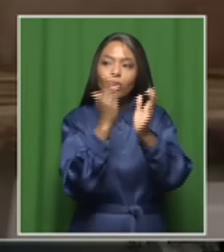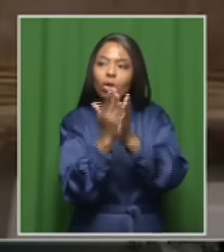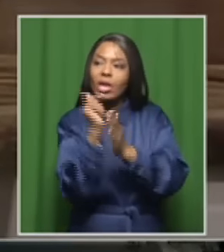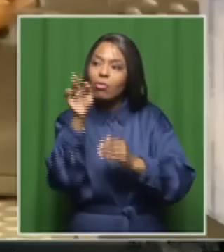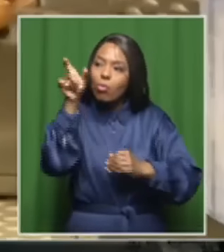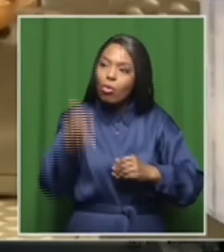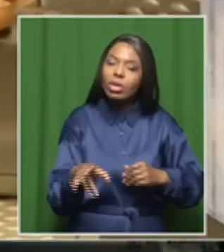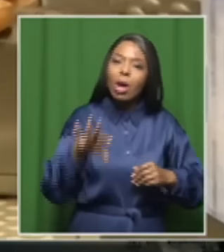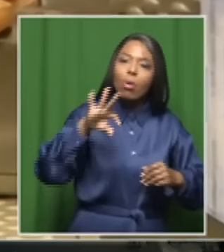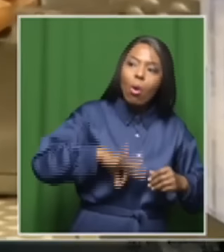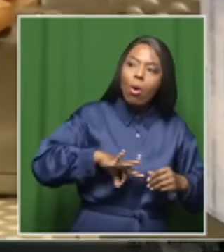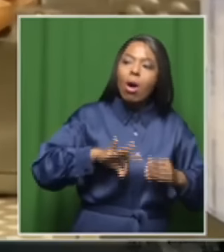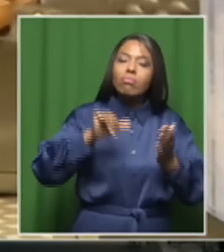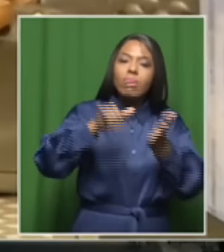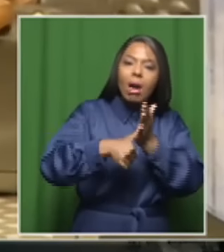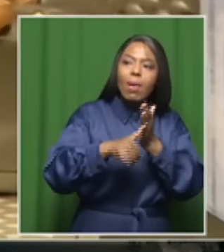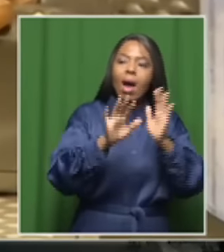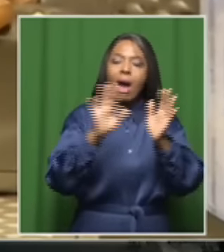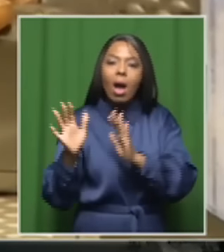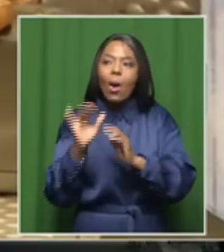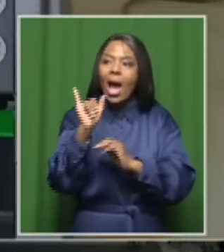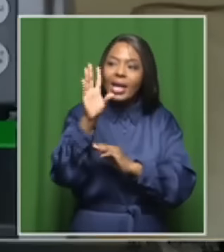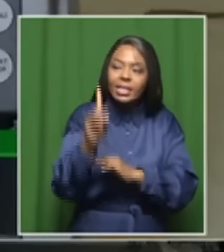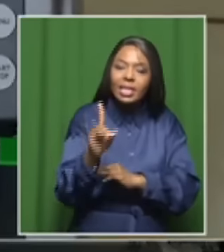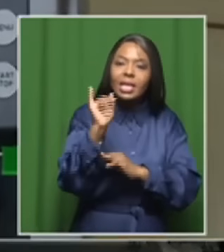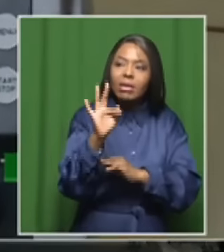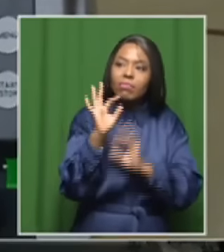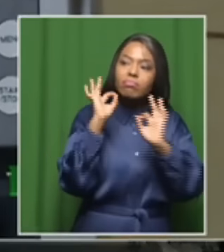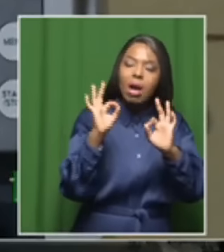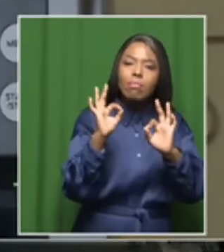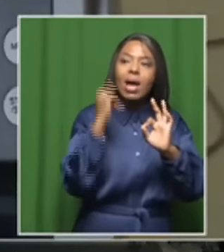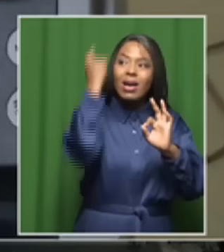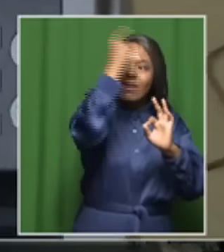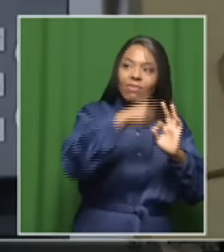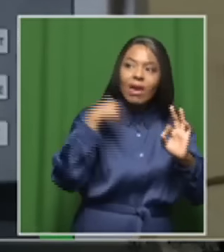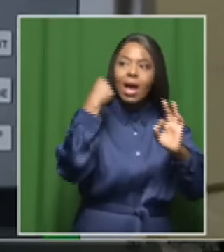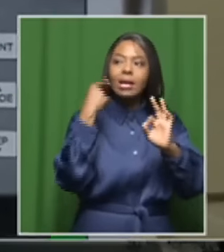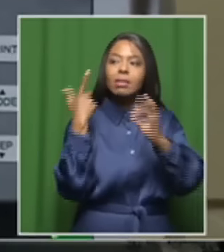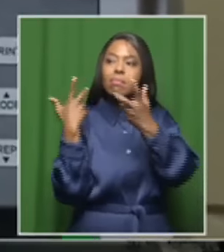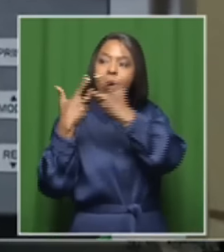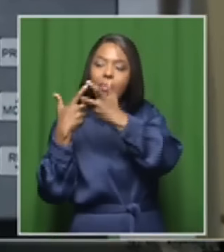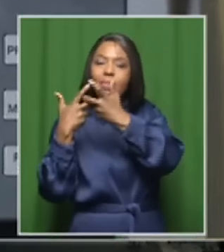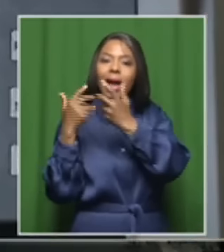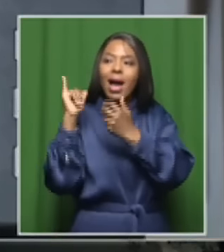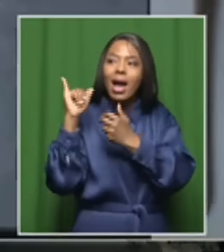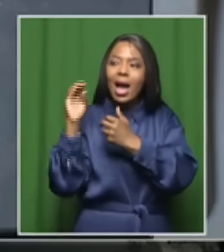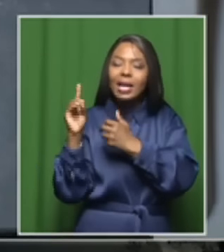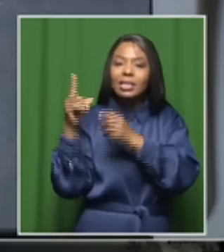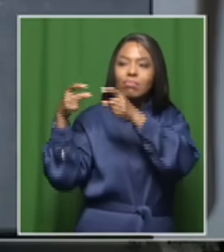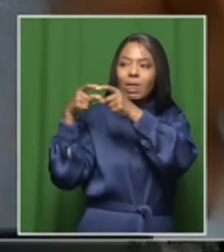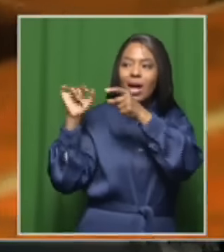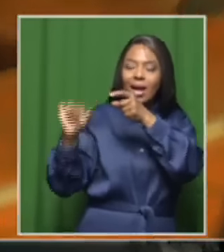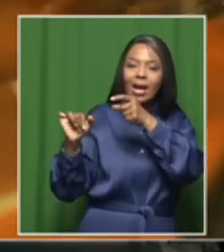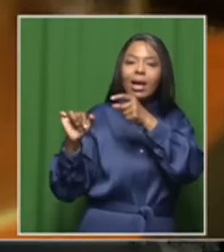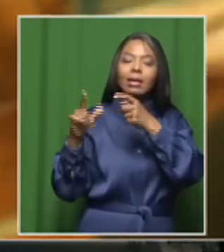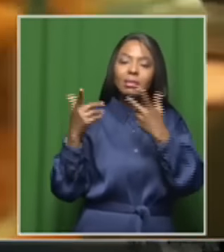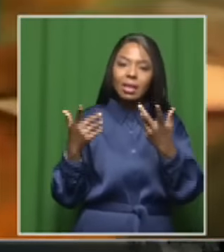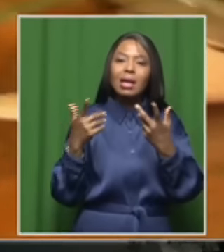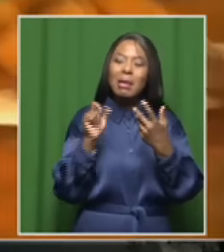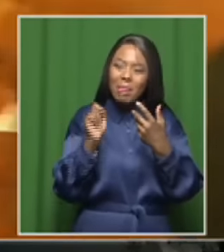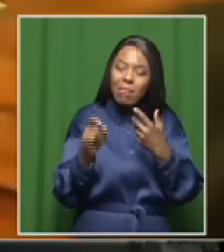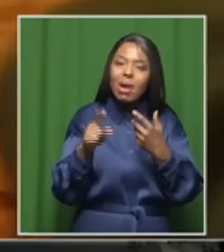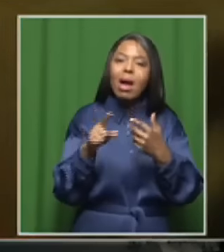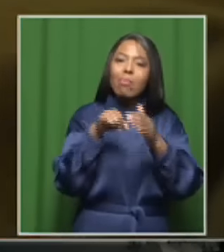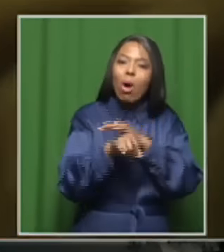verified ID holders if they are the same ID, if they are the same people. Because